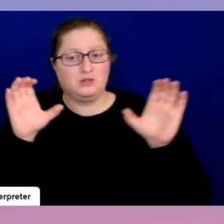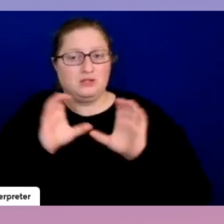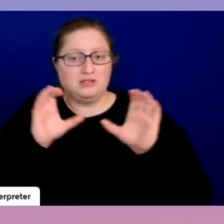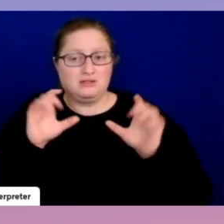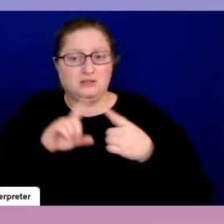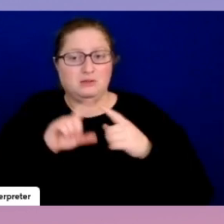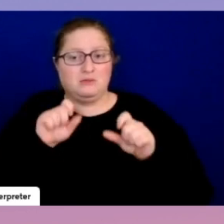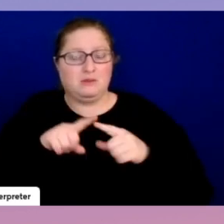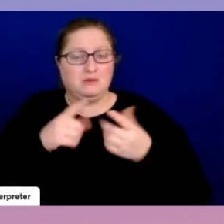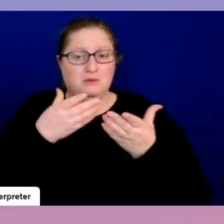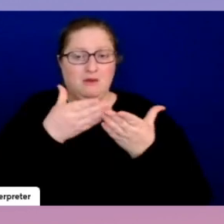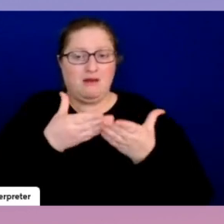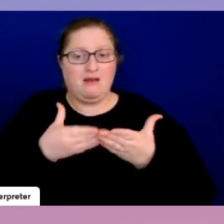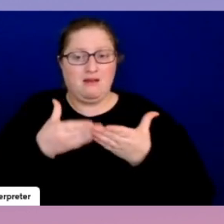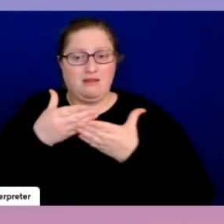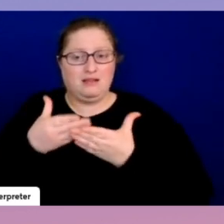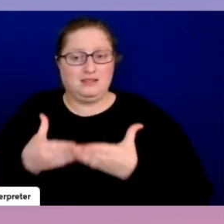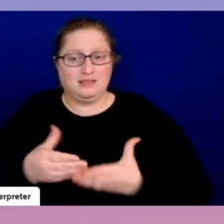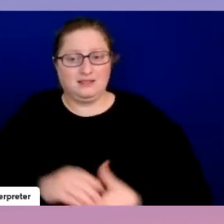authenticate.